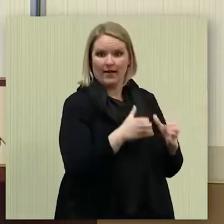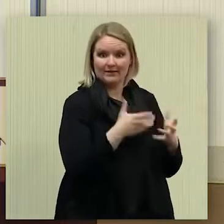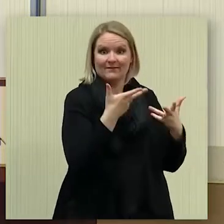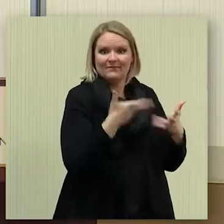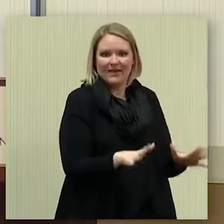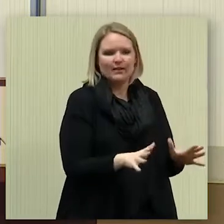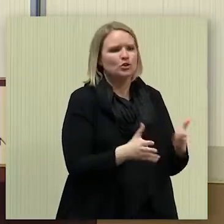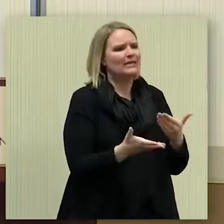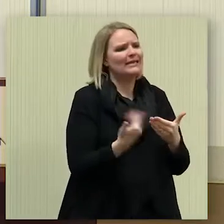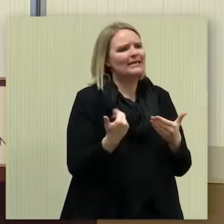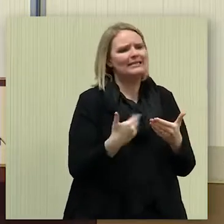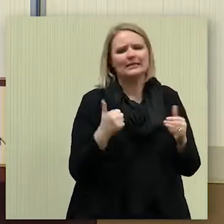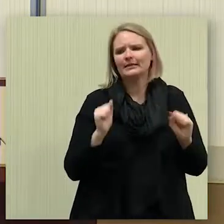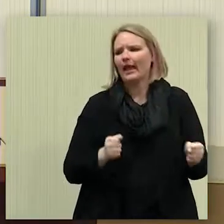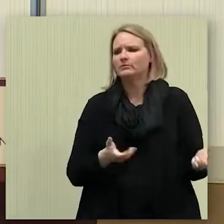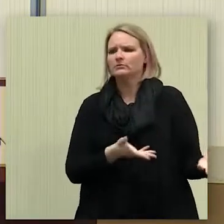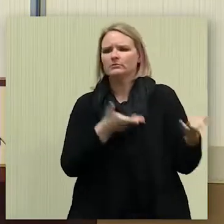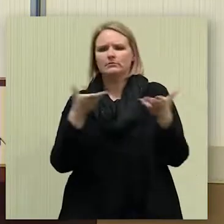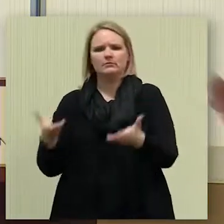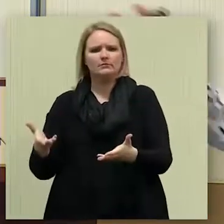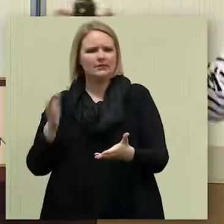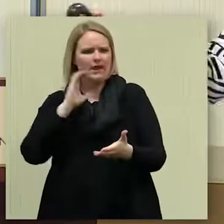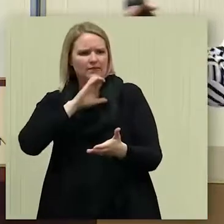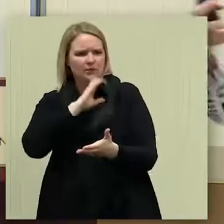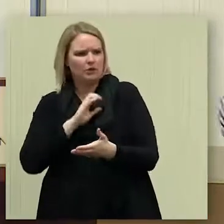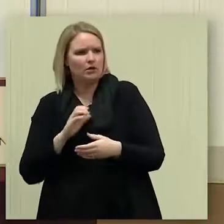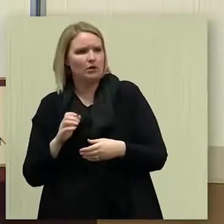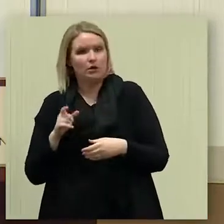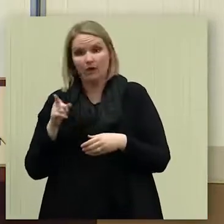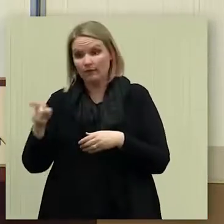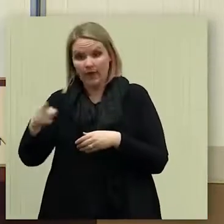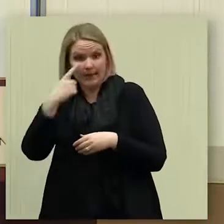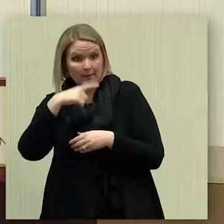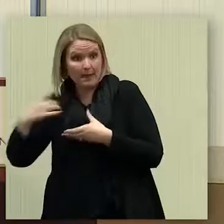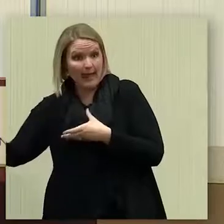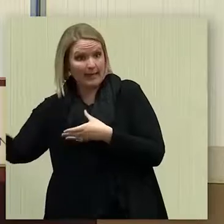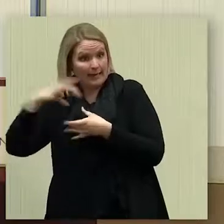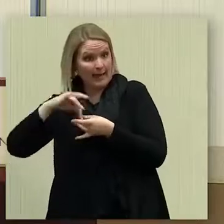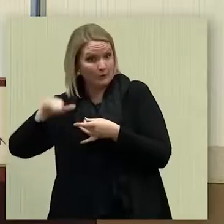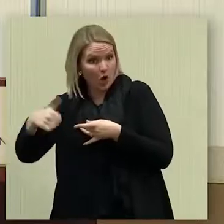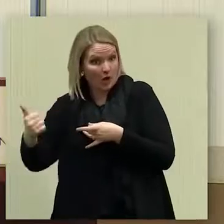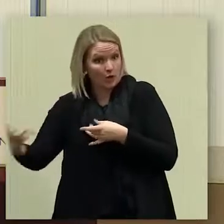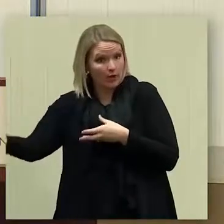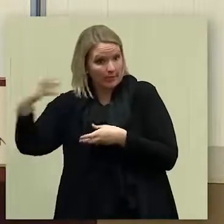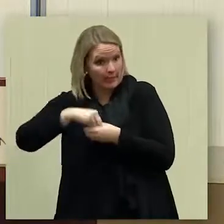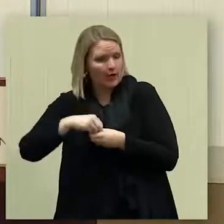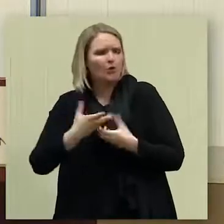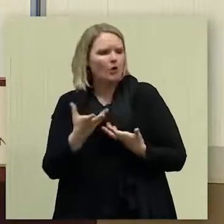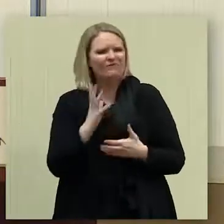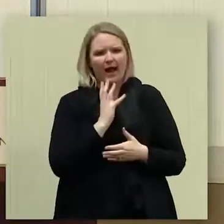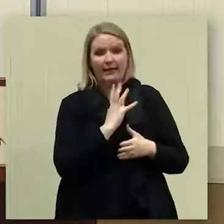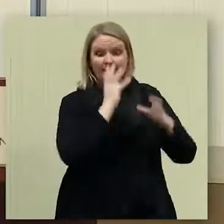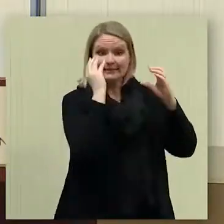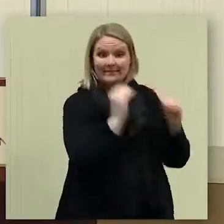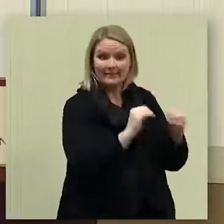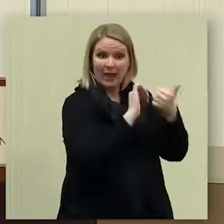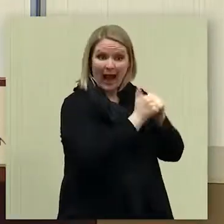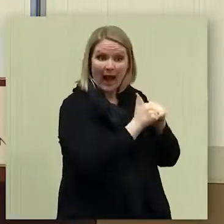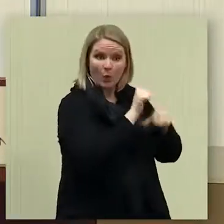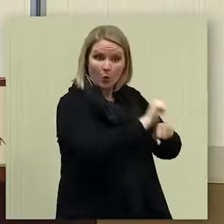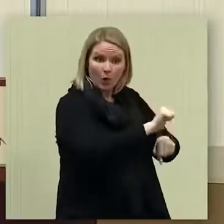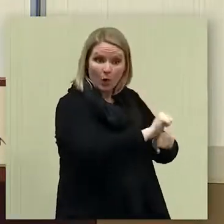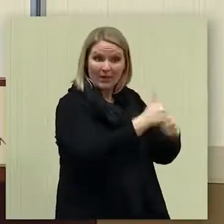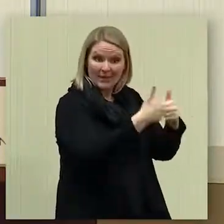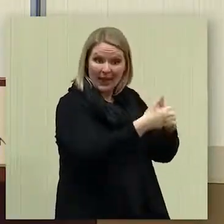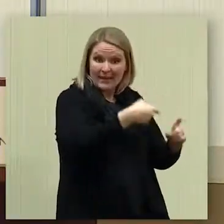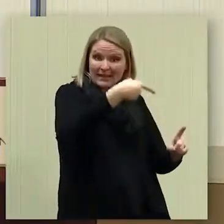were easily able to carry that over. And to engage others to play. Okay, so teaching just the skill of the game, so it could be